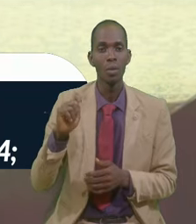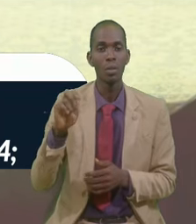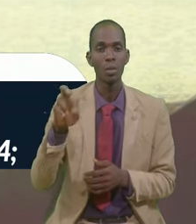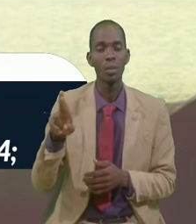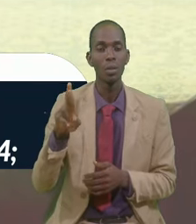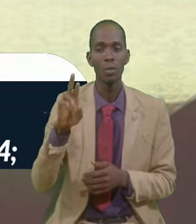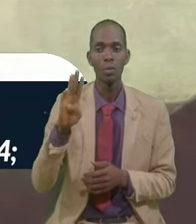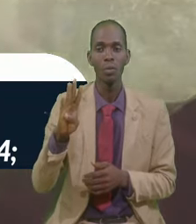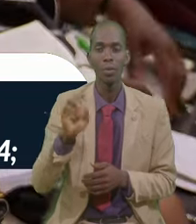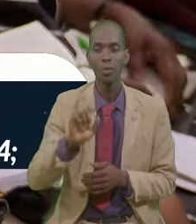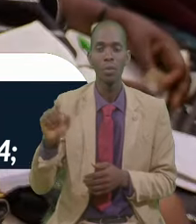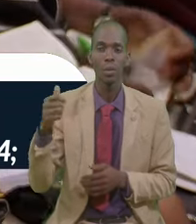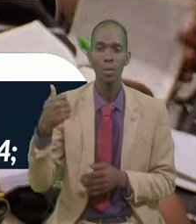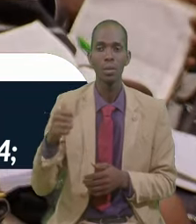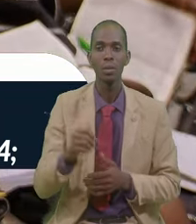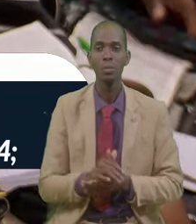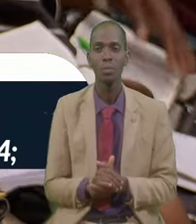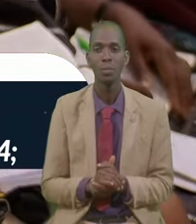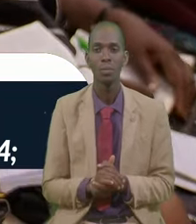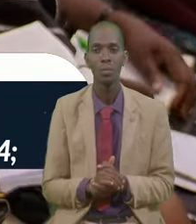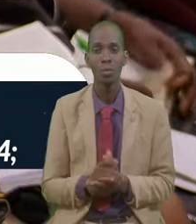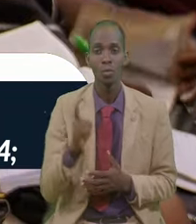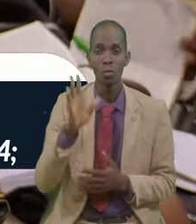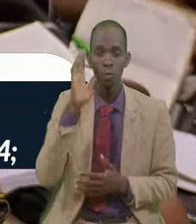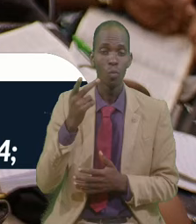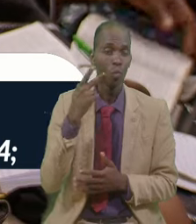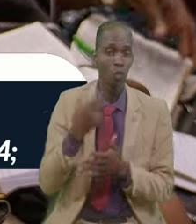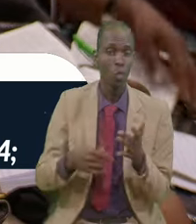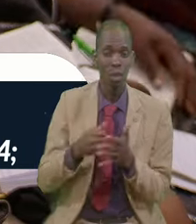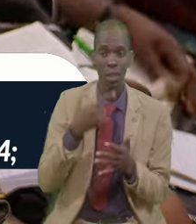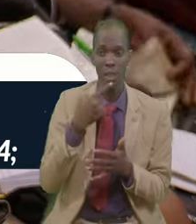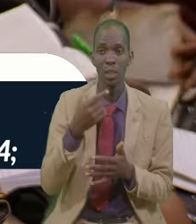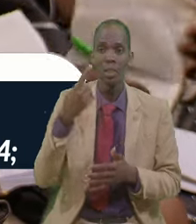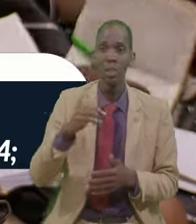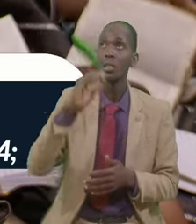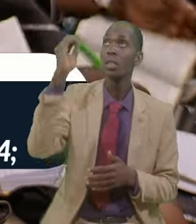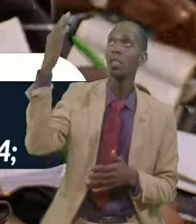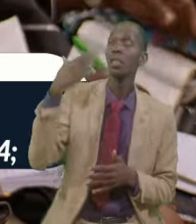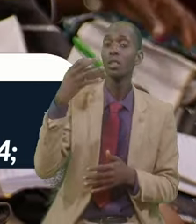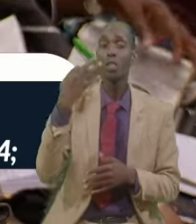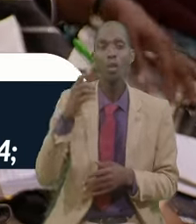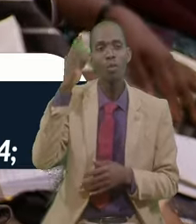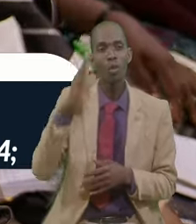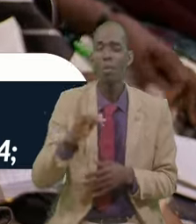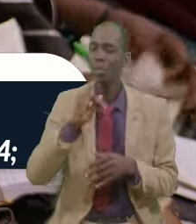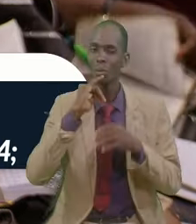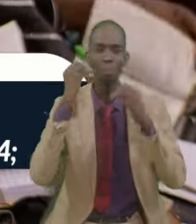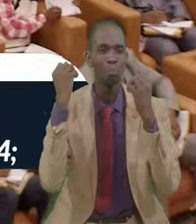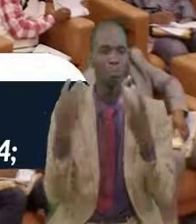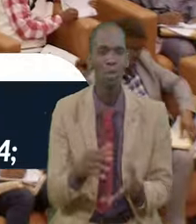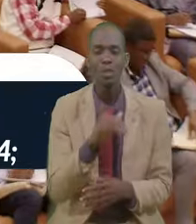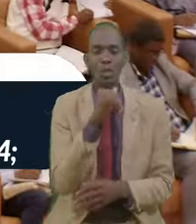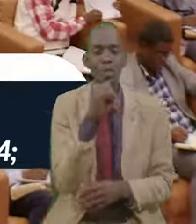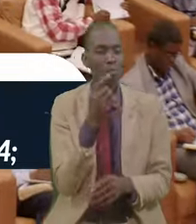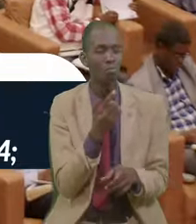chapter 4, and we're reading from verse 10. You'll see it says the grace of God is manifold. It's not